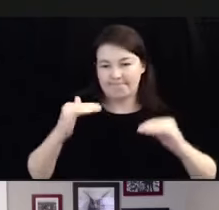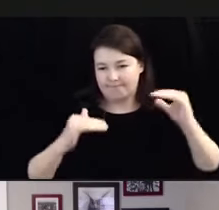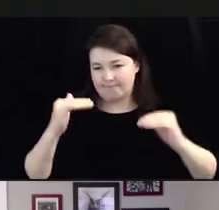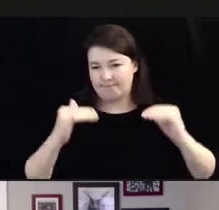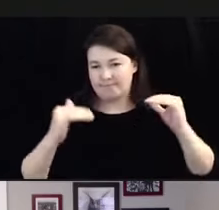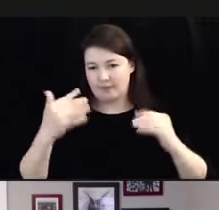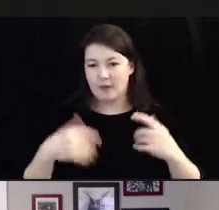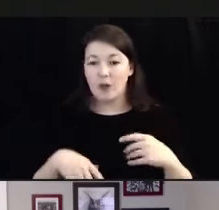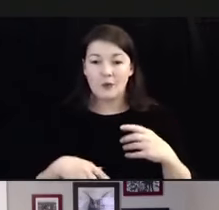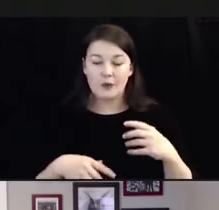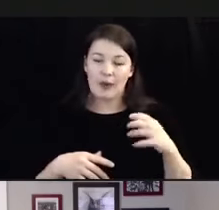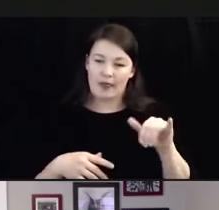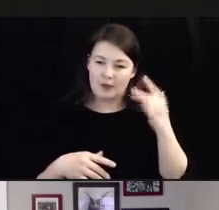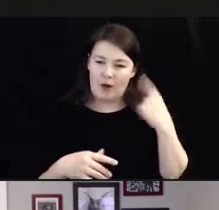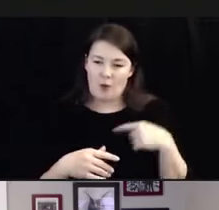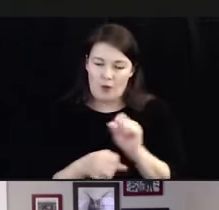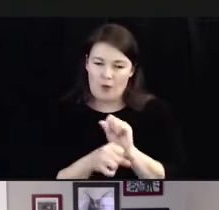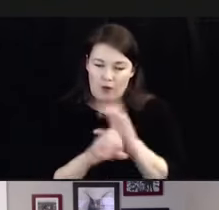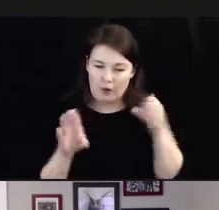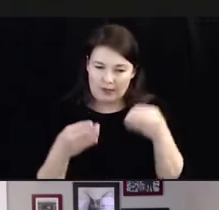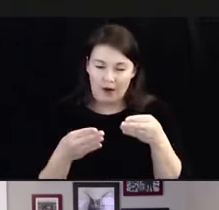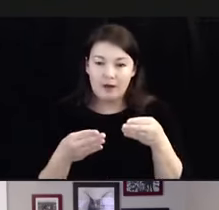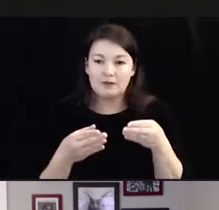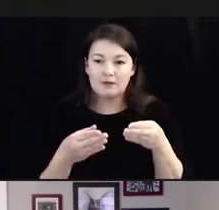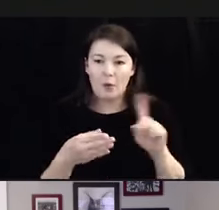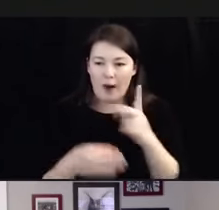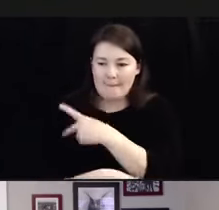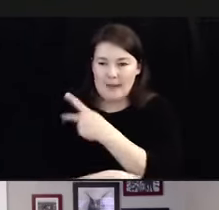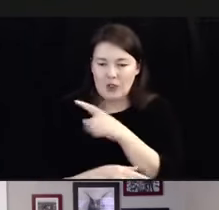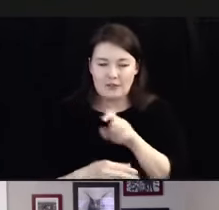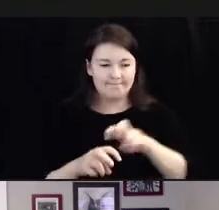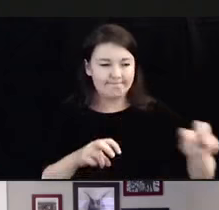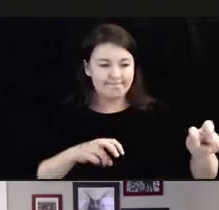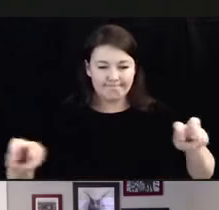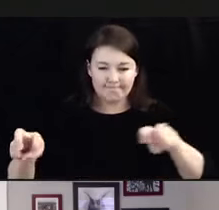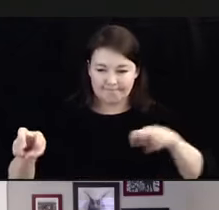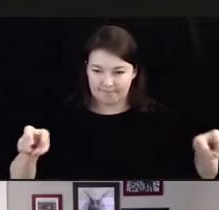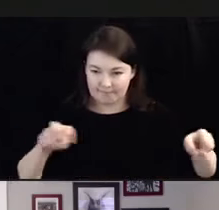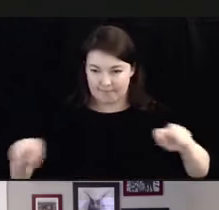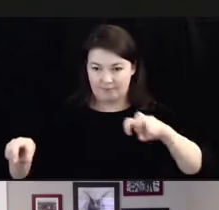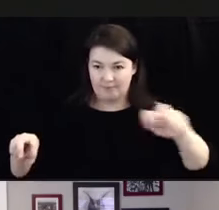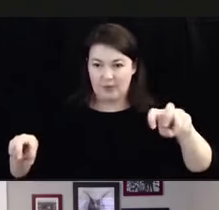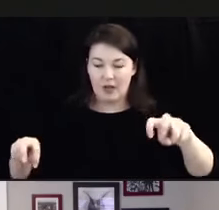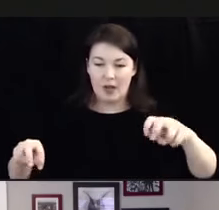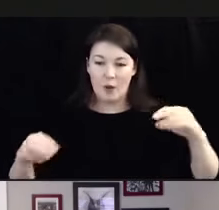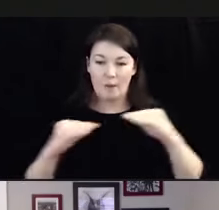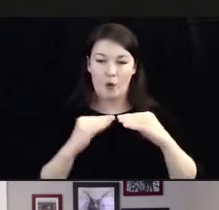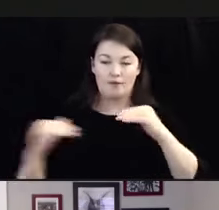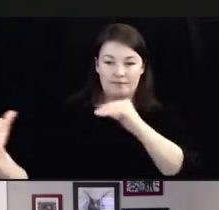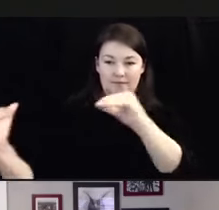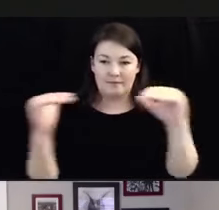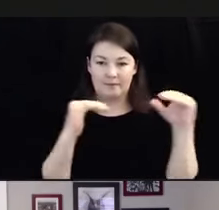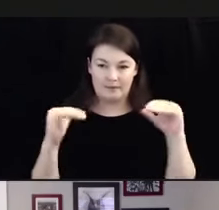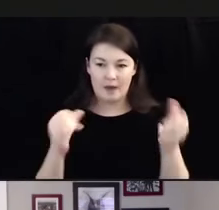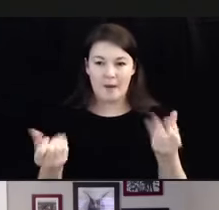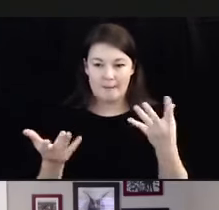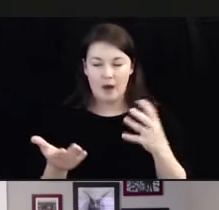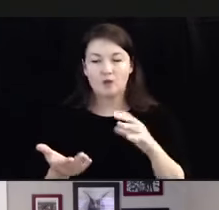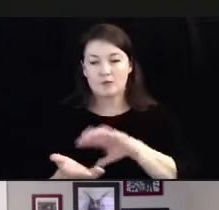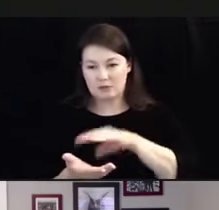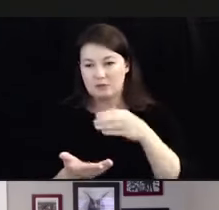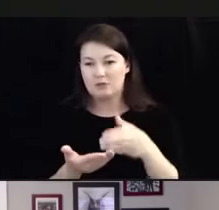more availability to make sure that the hospitals that are more full have the ability to take somebody who's in a dangerous, deadly car